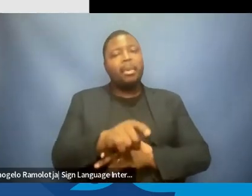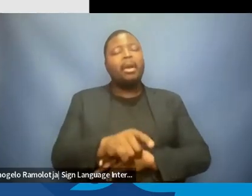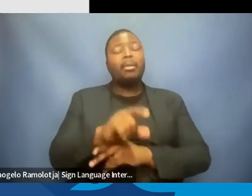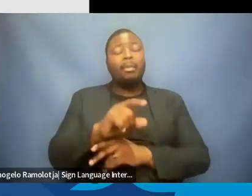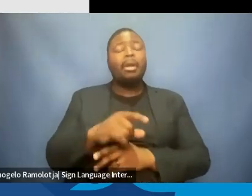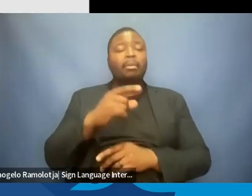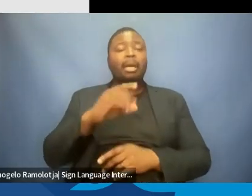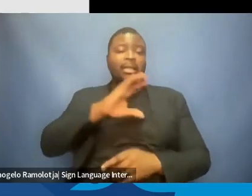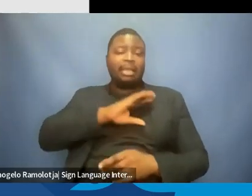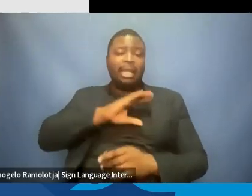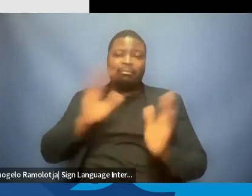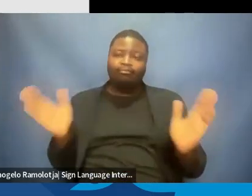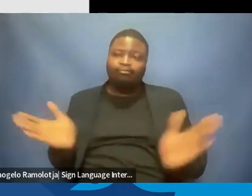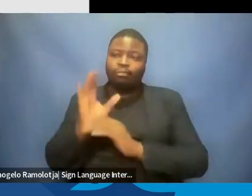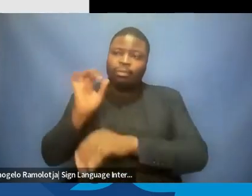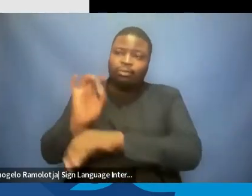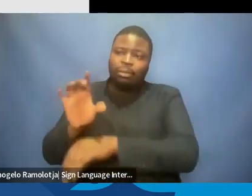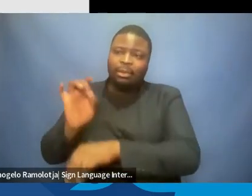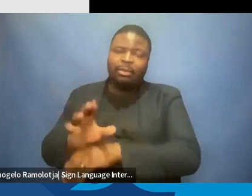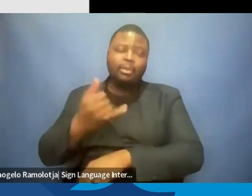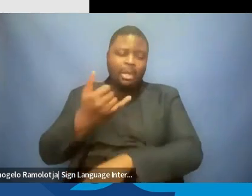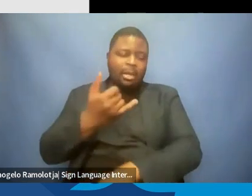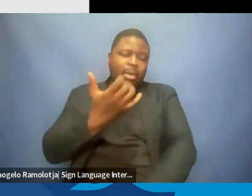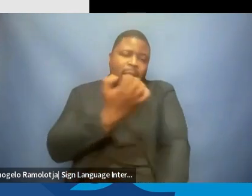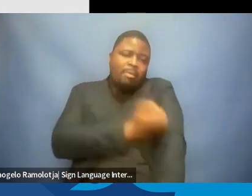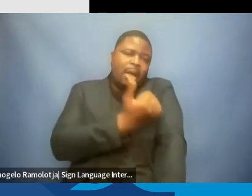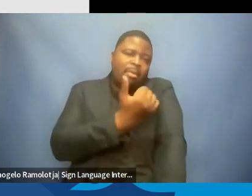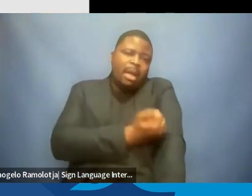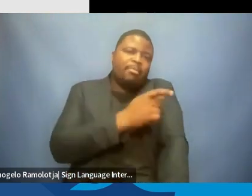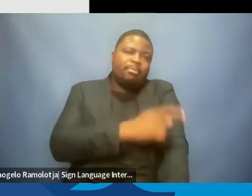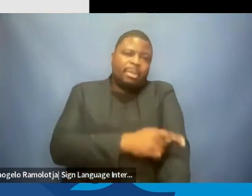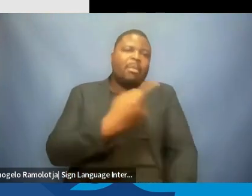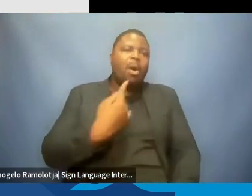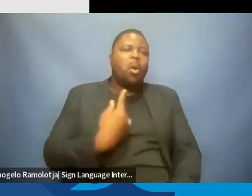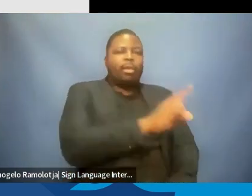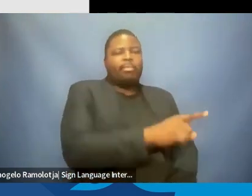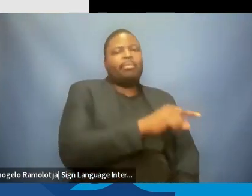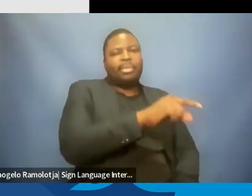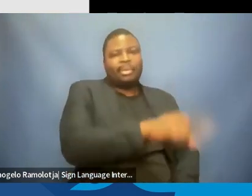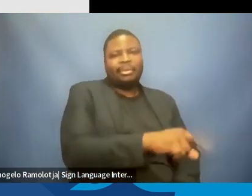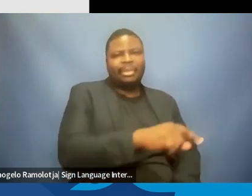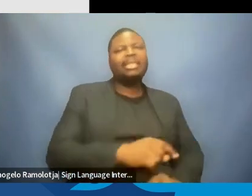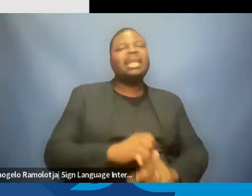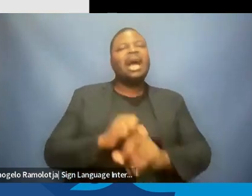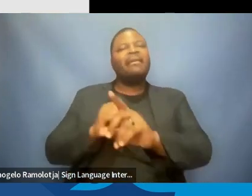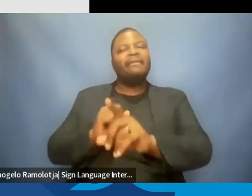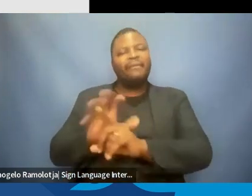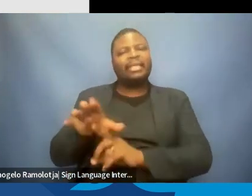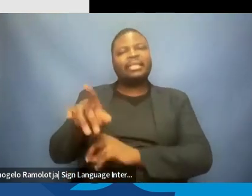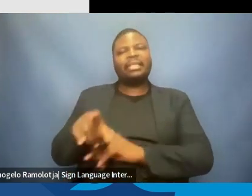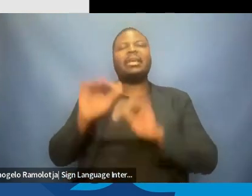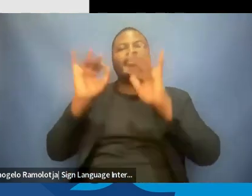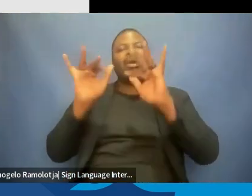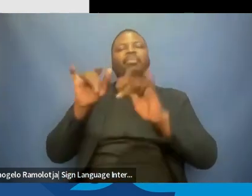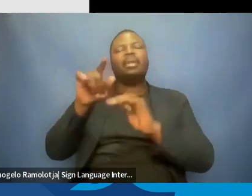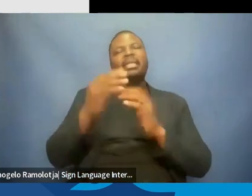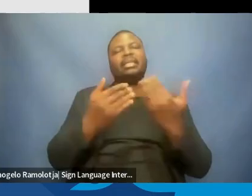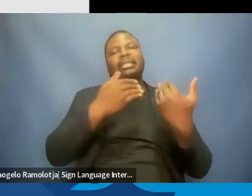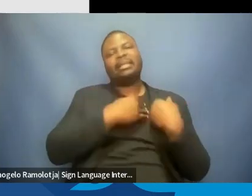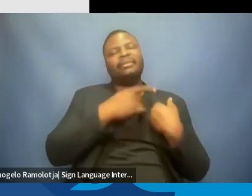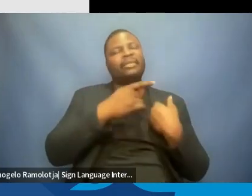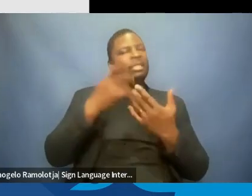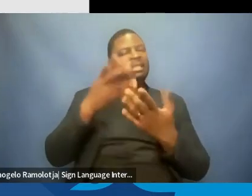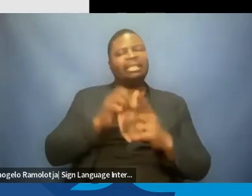health service in terms of clinics. By providing a safe area for clients to dispose of their